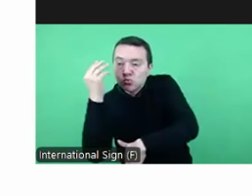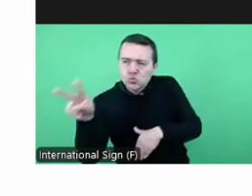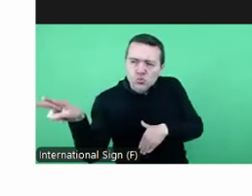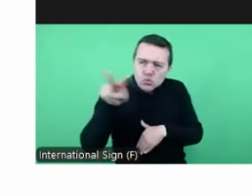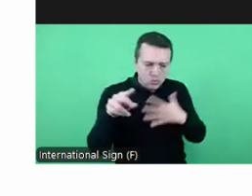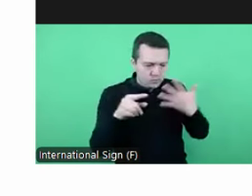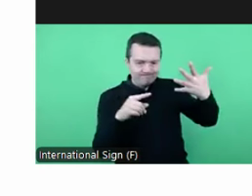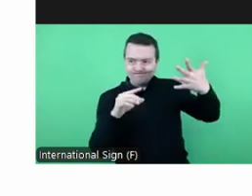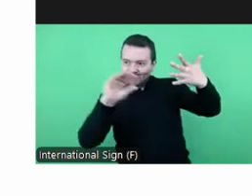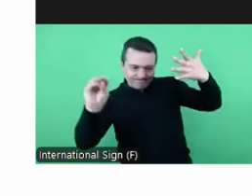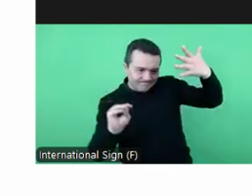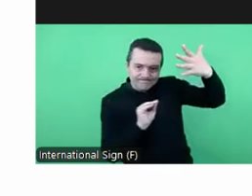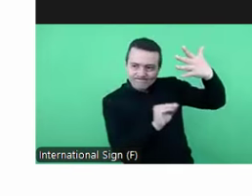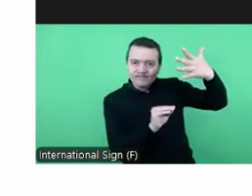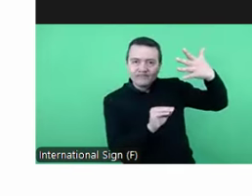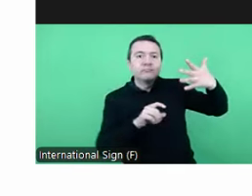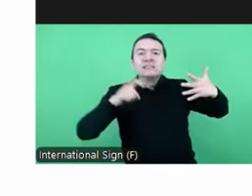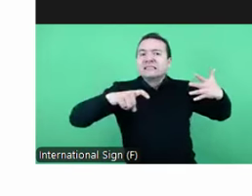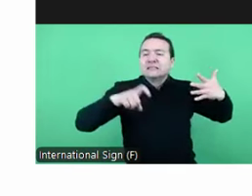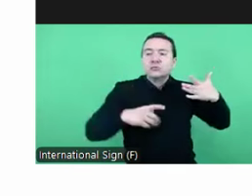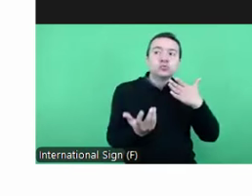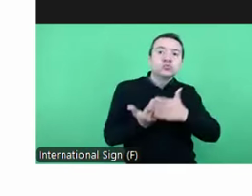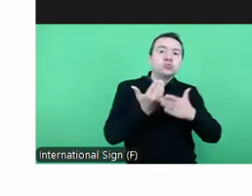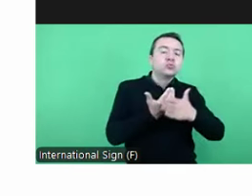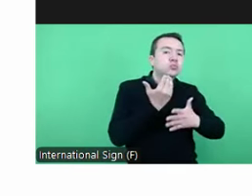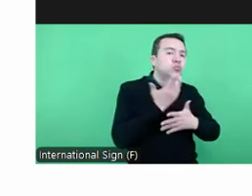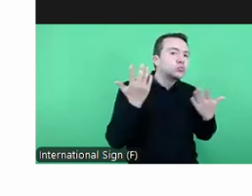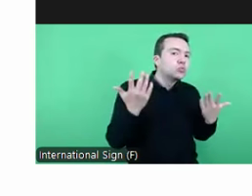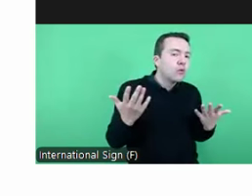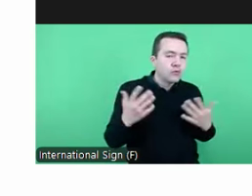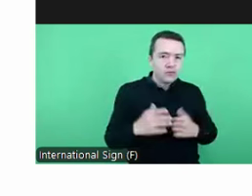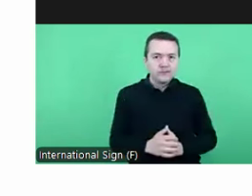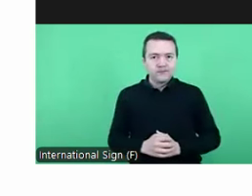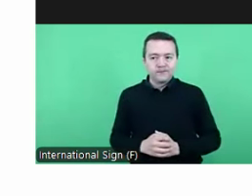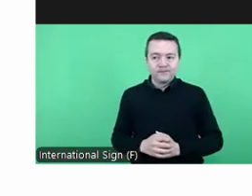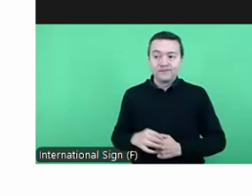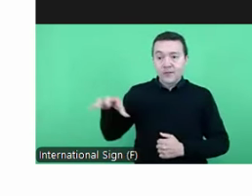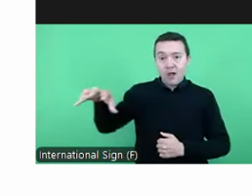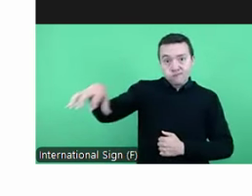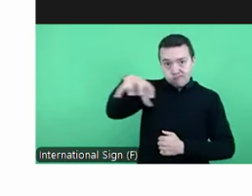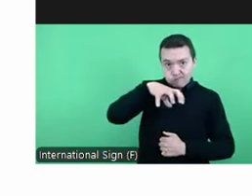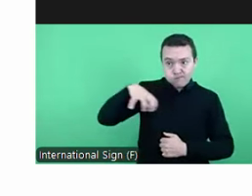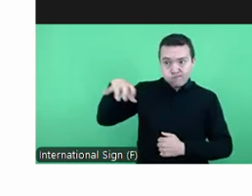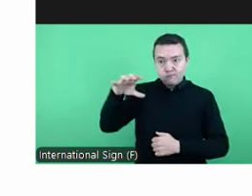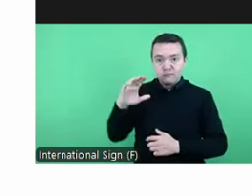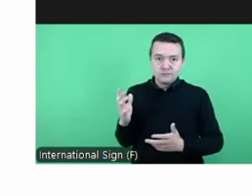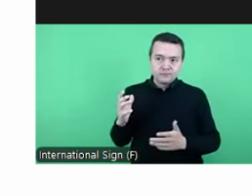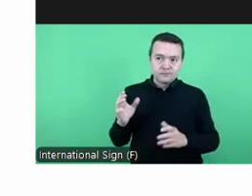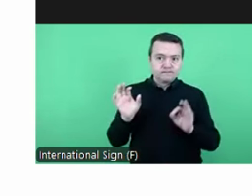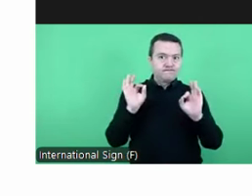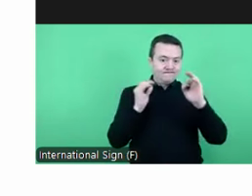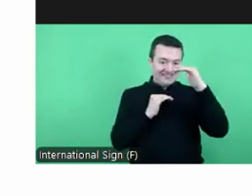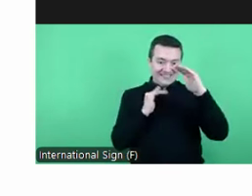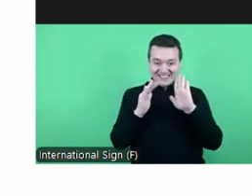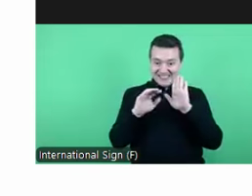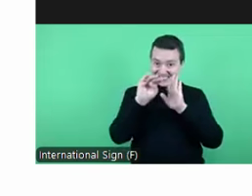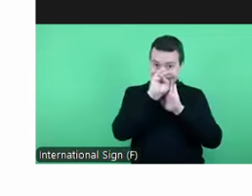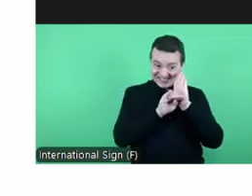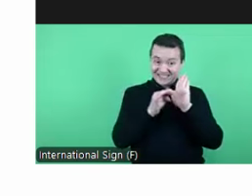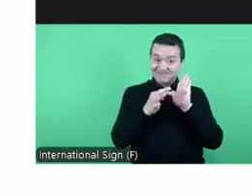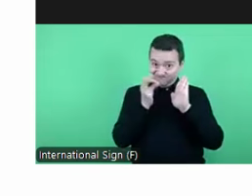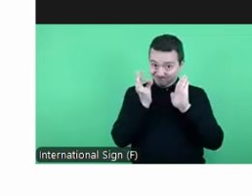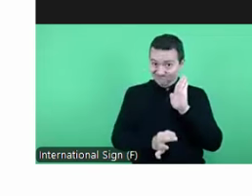provision of prices that are non-IAIS, which would be an important input since currently